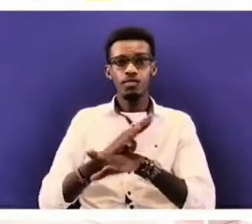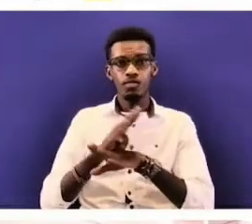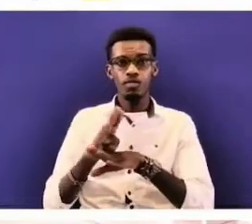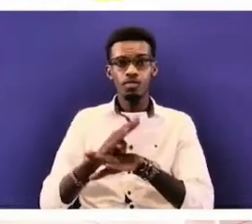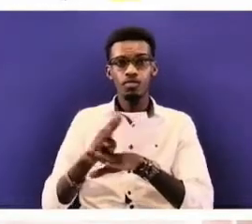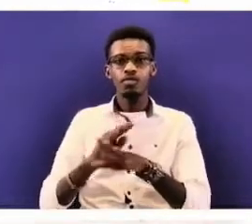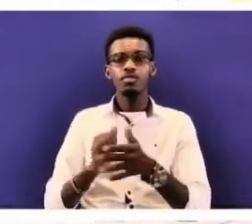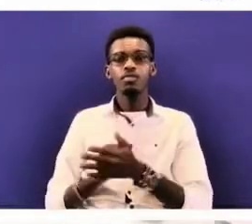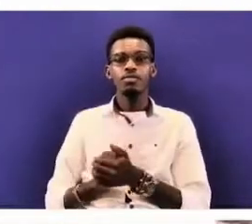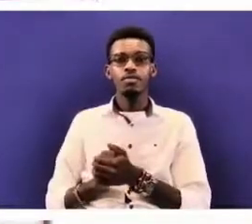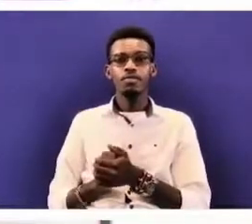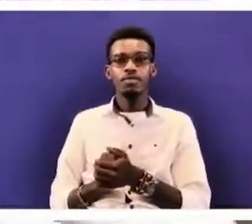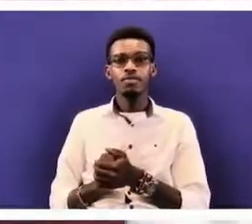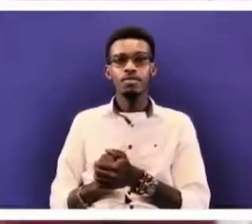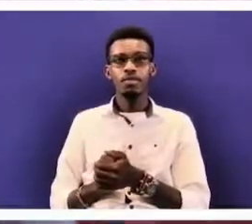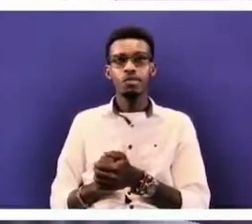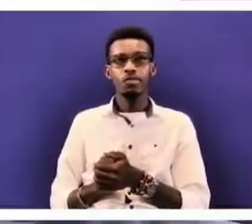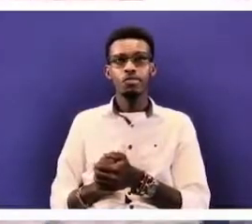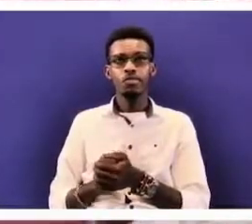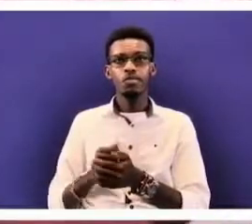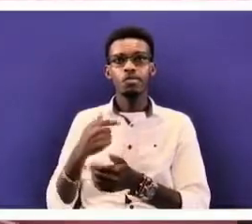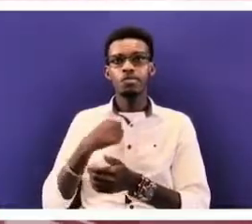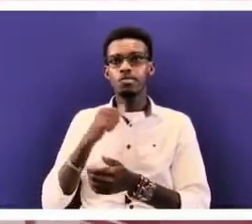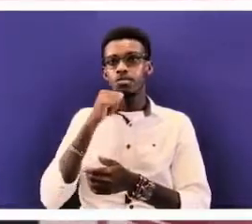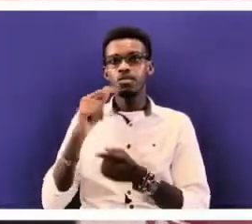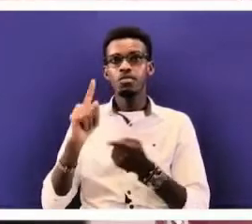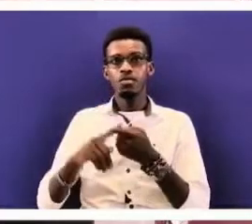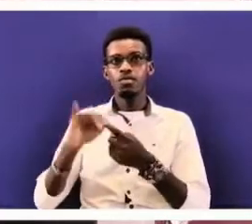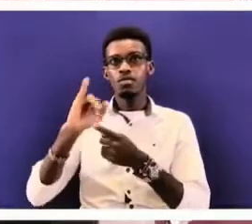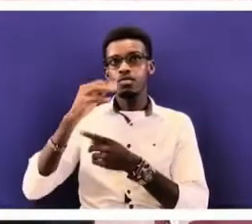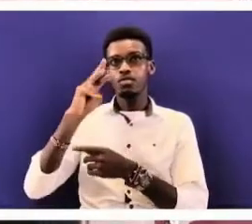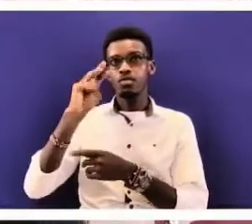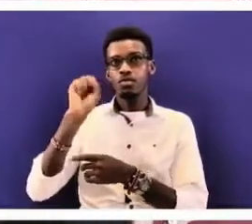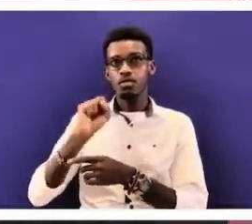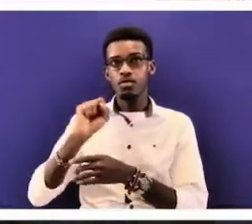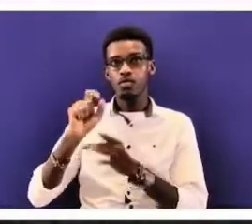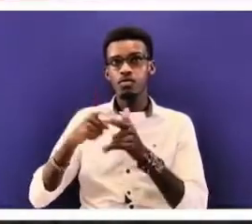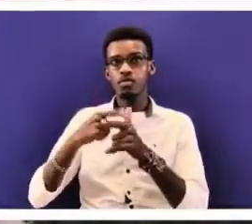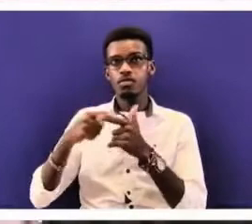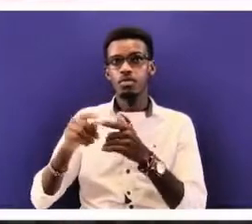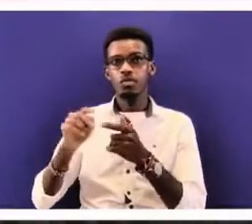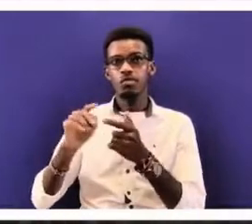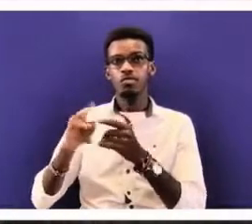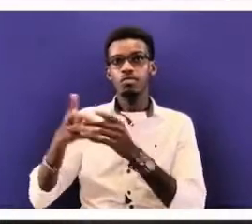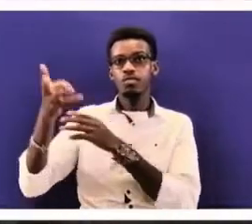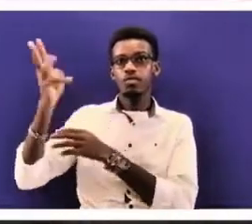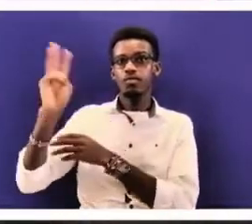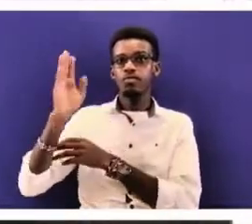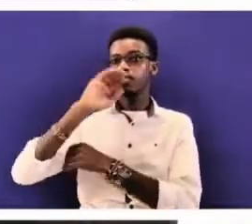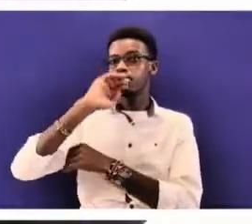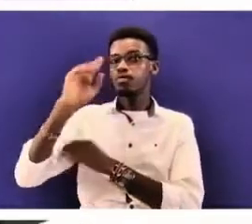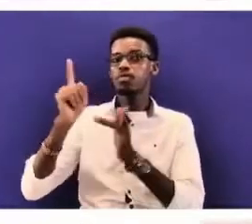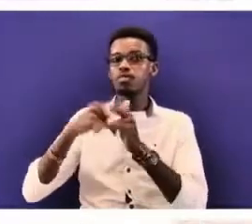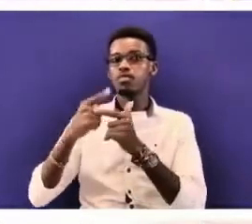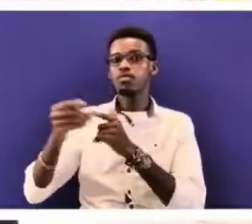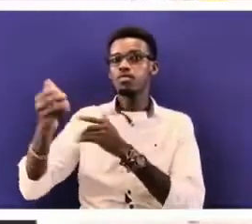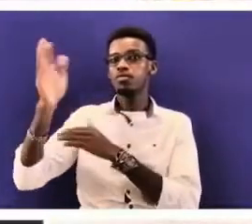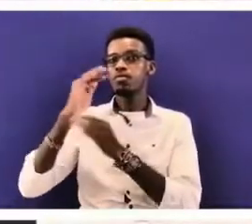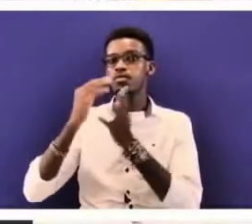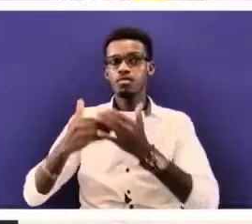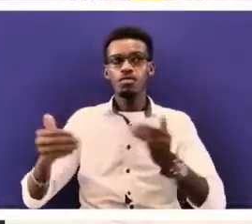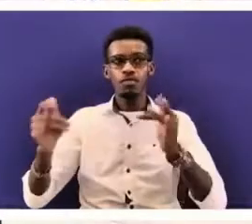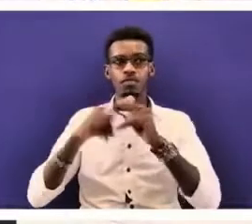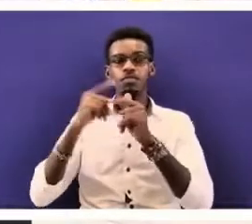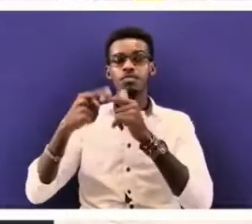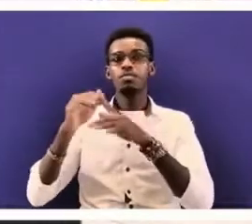busy. I'm on my way to Jerusalem. I got stuff to do, okay? As a matter of fact, I'm God's son. And being God's child, I